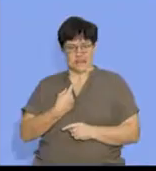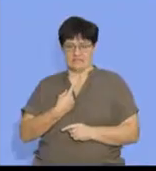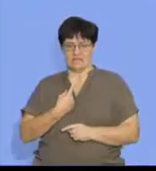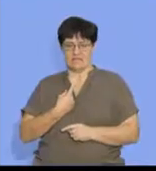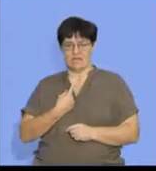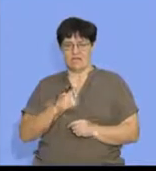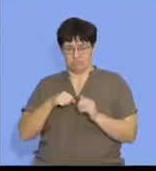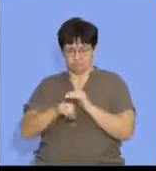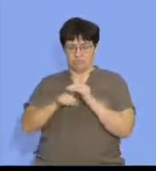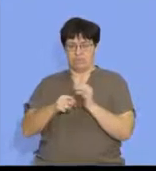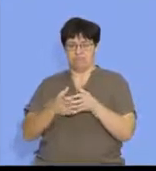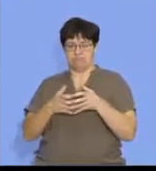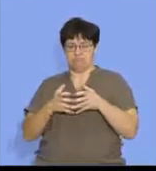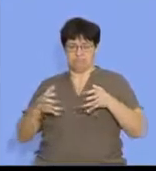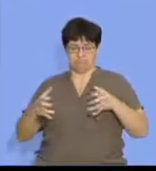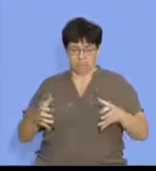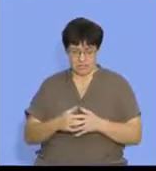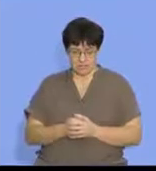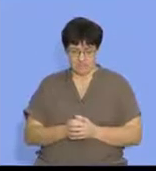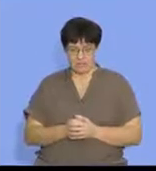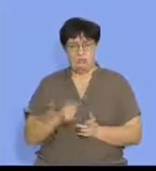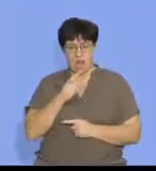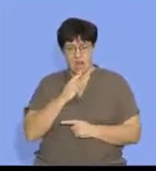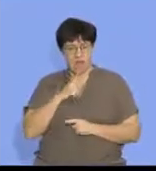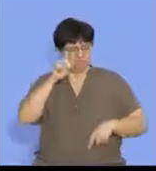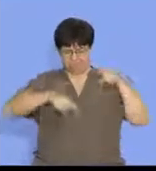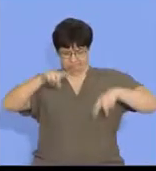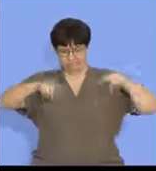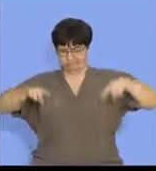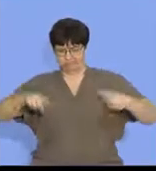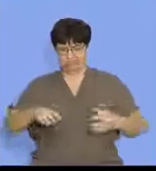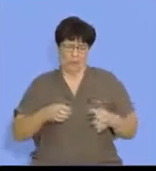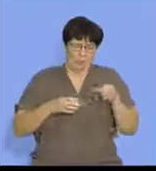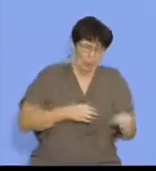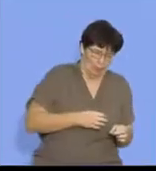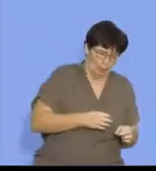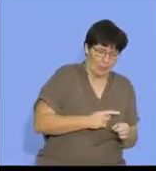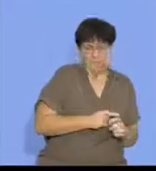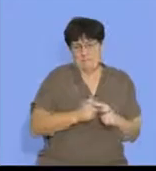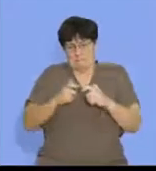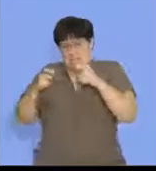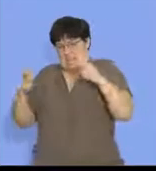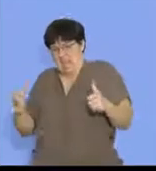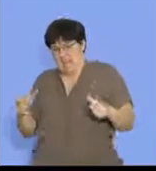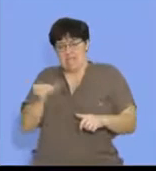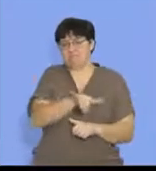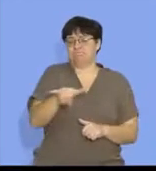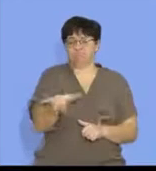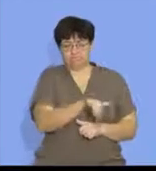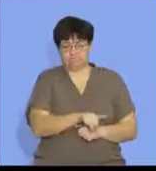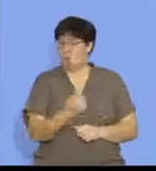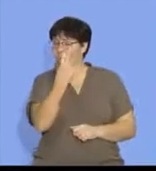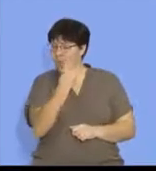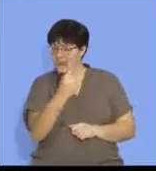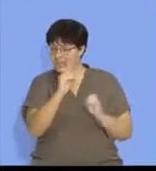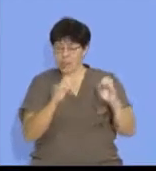as I say to you, they can be really diverse, really small or really big. One single cell or